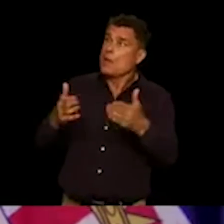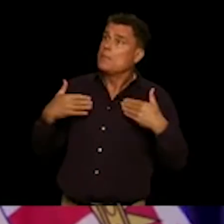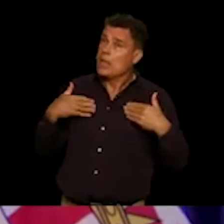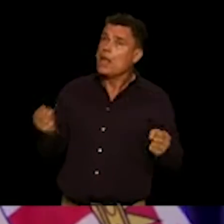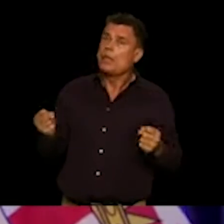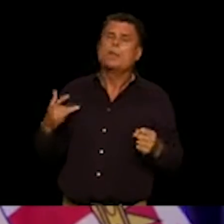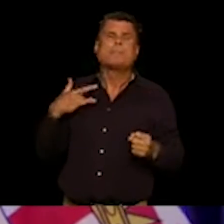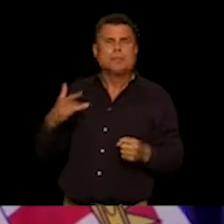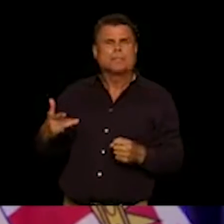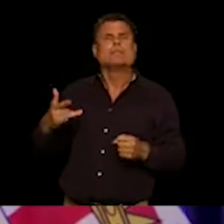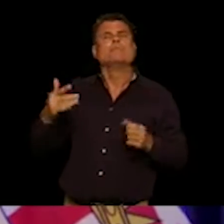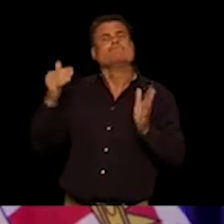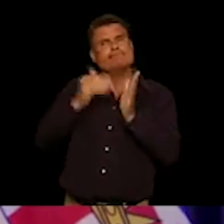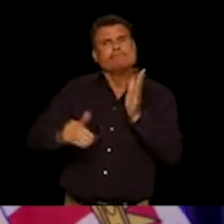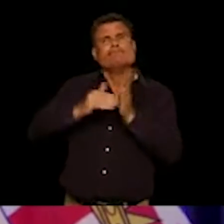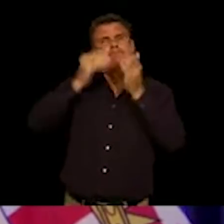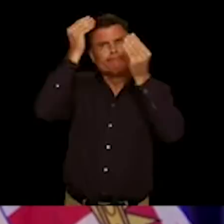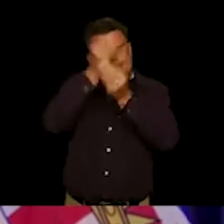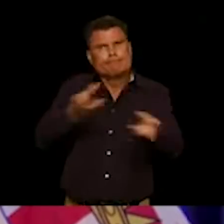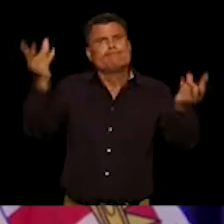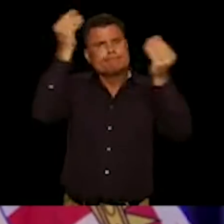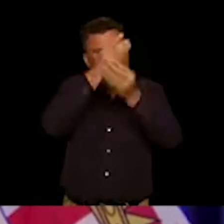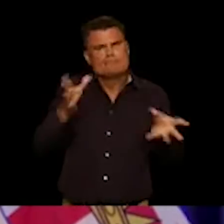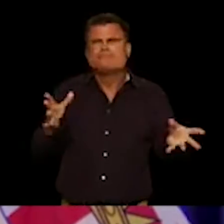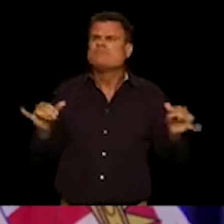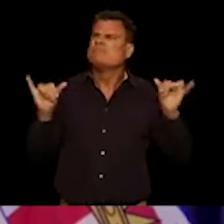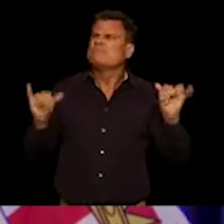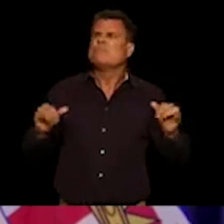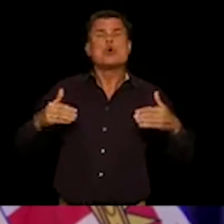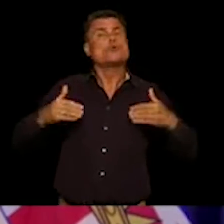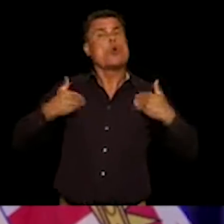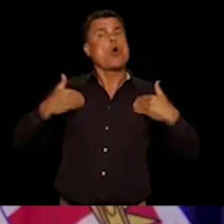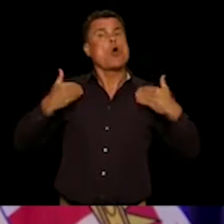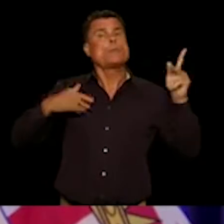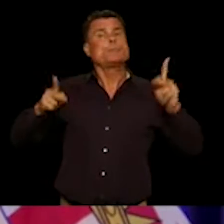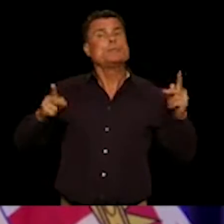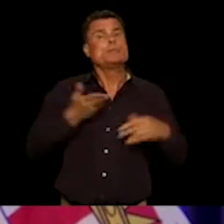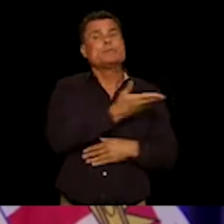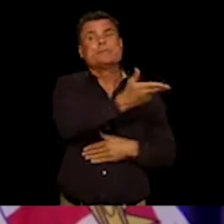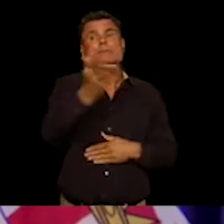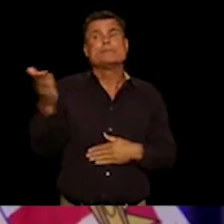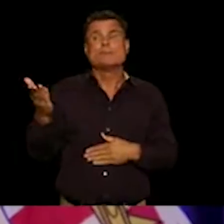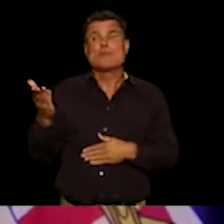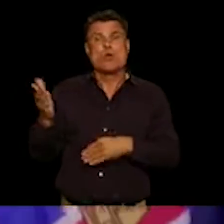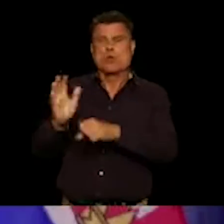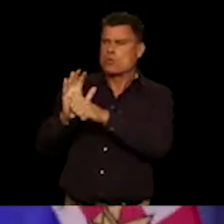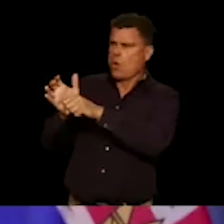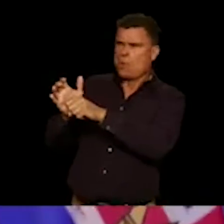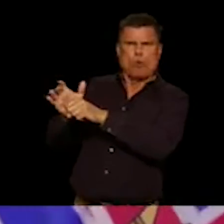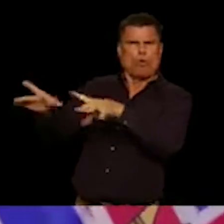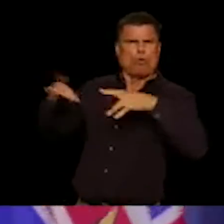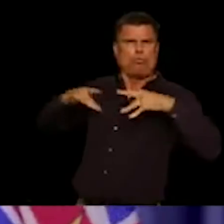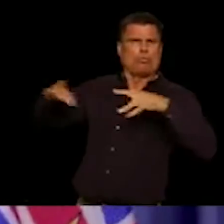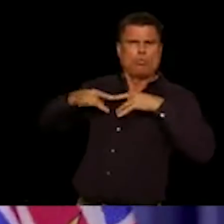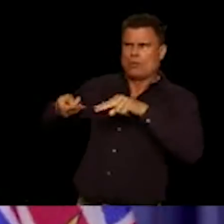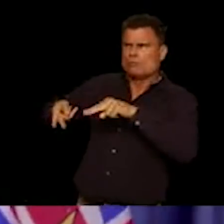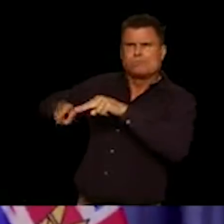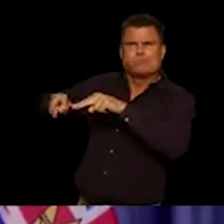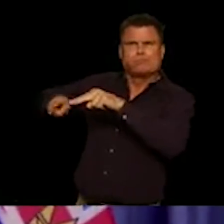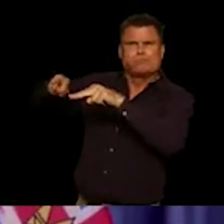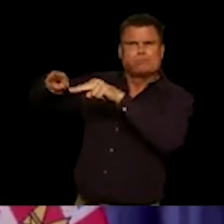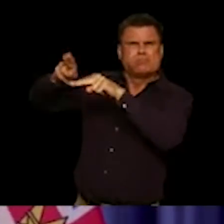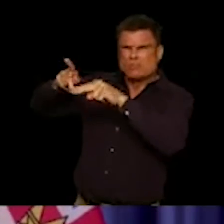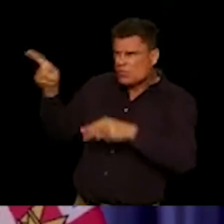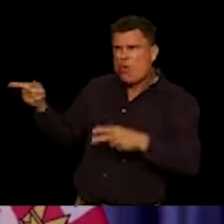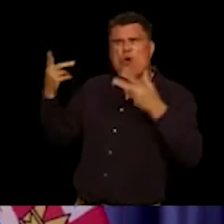of public health officials, we are still seeing a surge in cases among young people, and I know this has been the theme all summer. We've asked you this